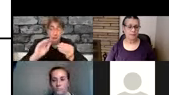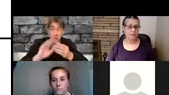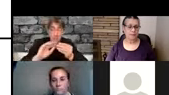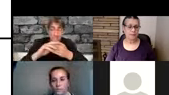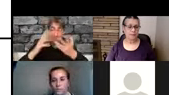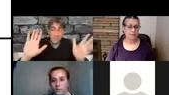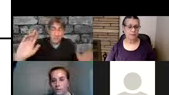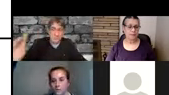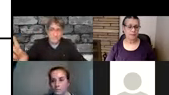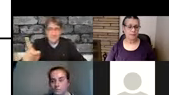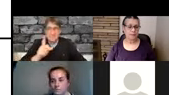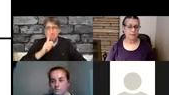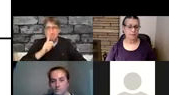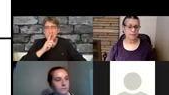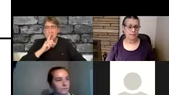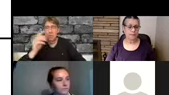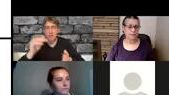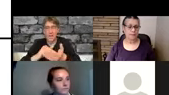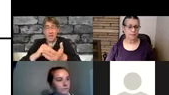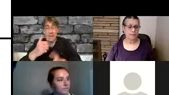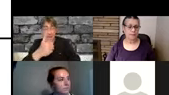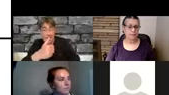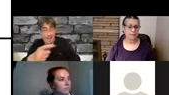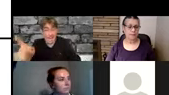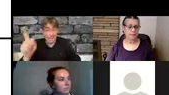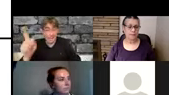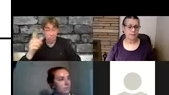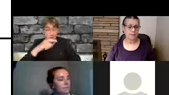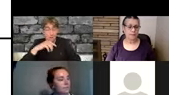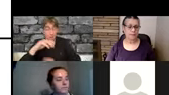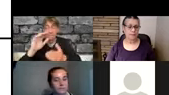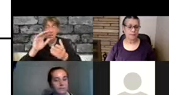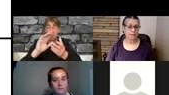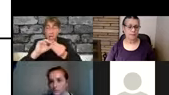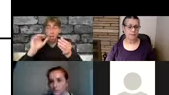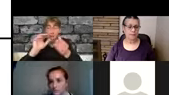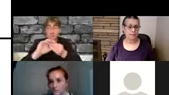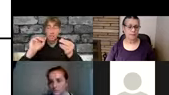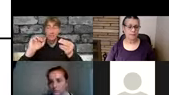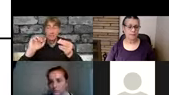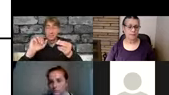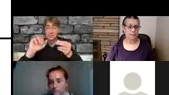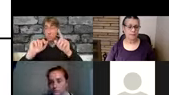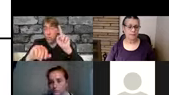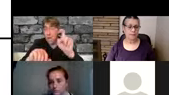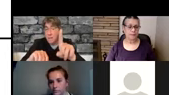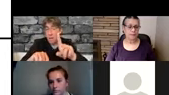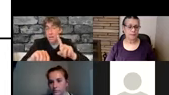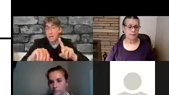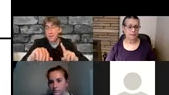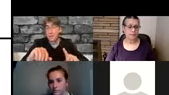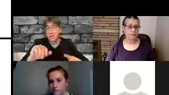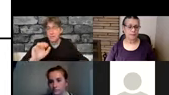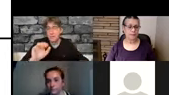to ask anybody who has a comment or question for us to either raise their hand or put their question in the